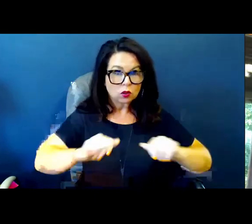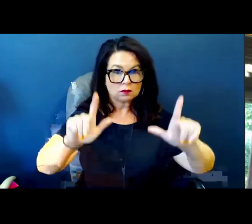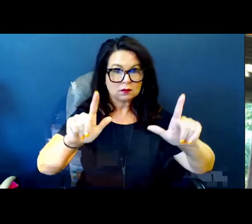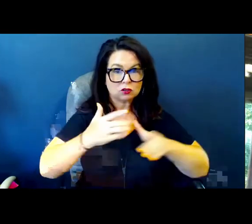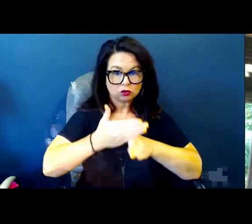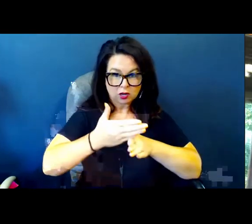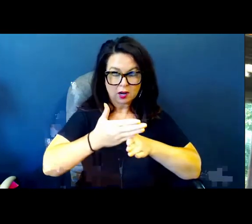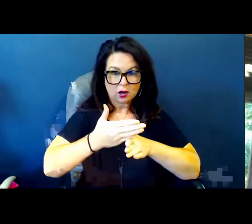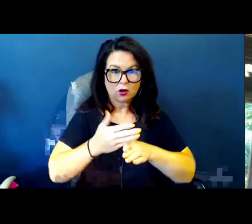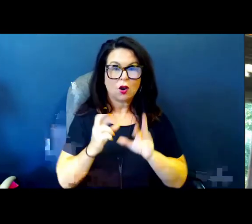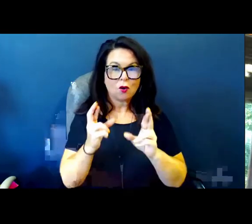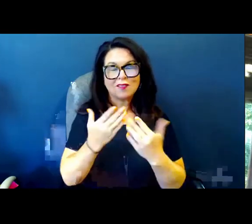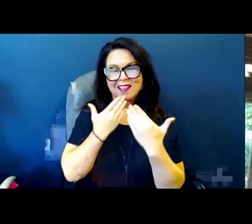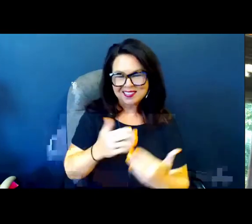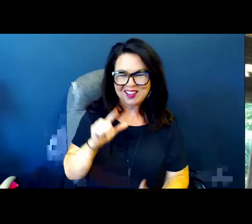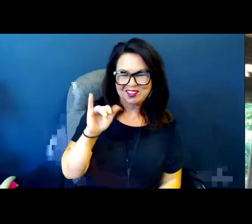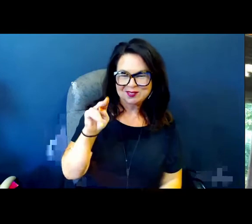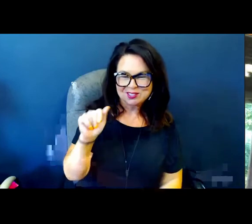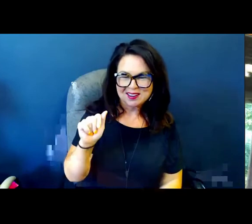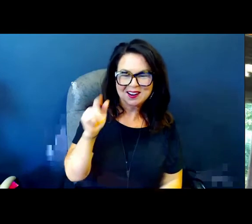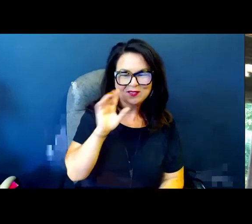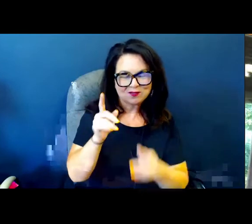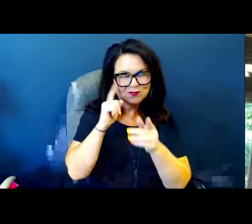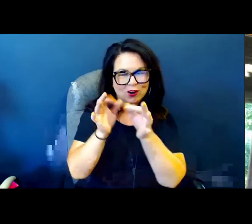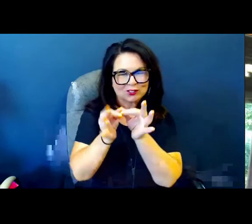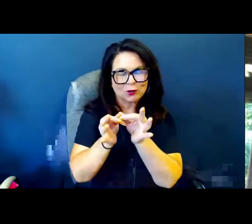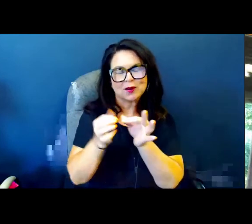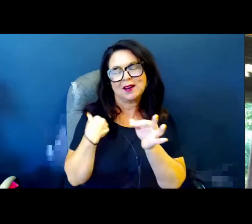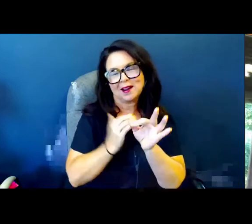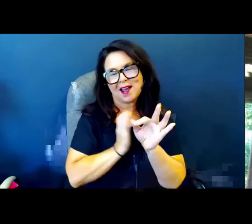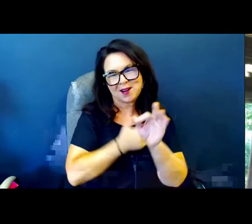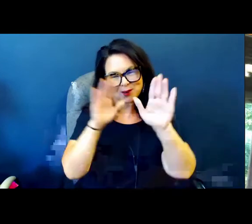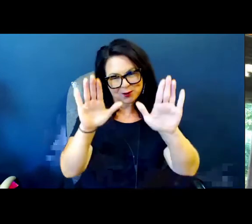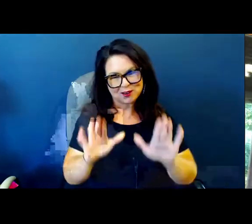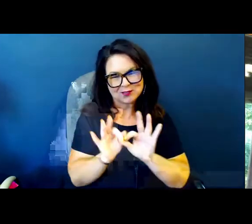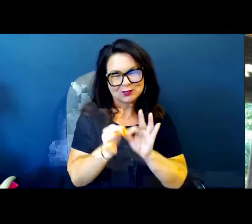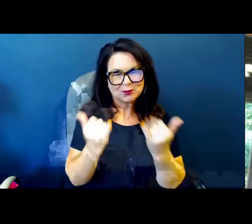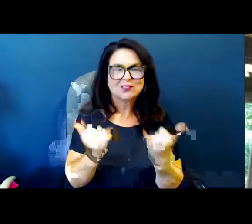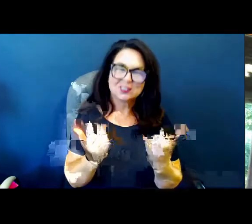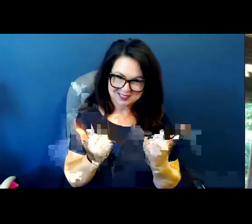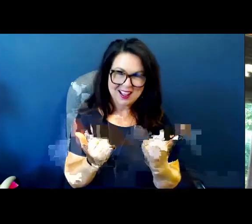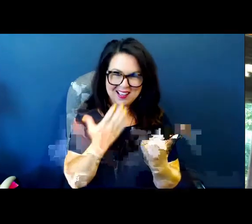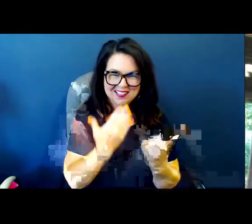out. Thank you, Gina, for interpreting, our wonderful interpreter today. Great to see you again.